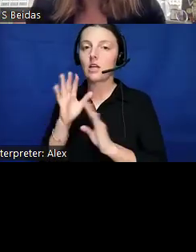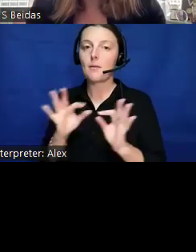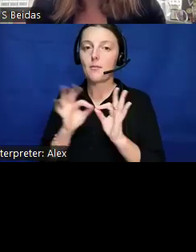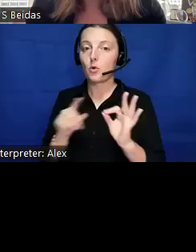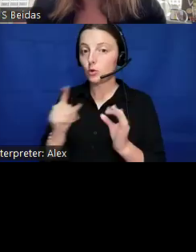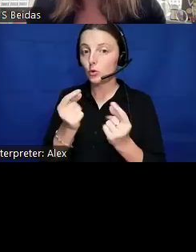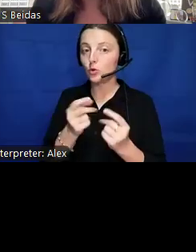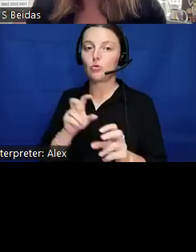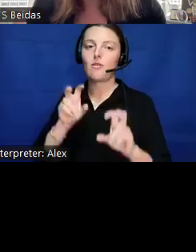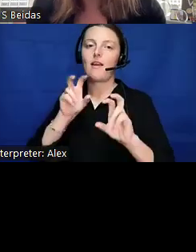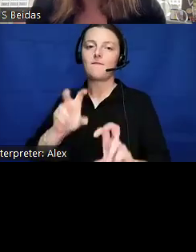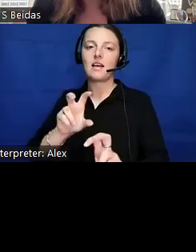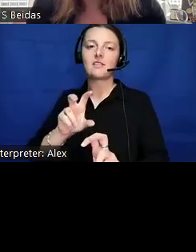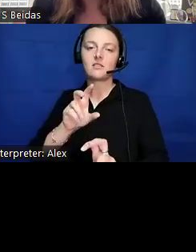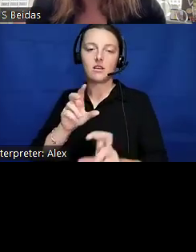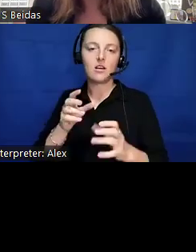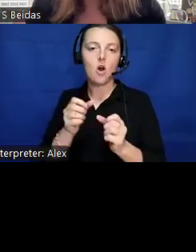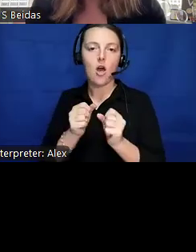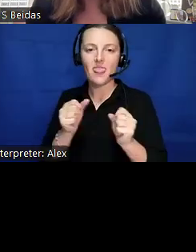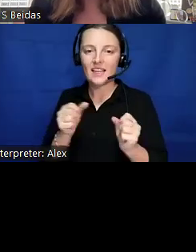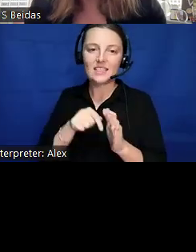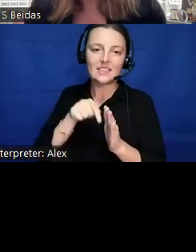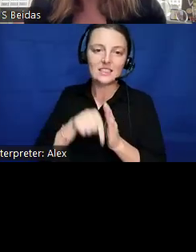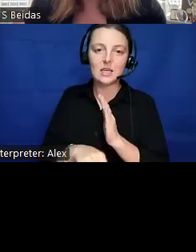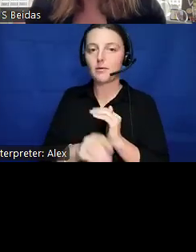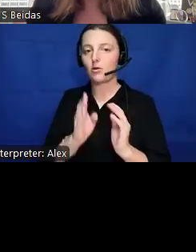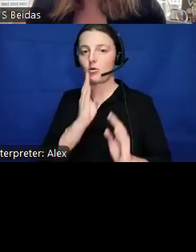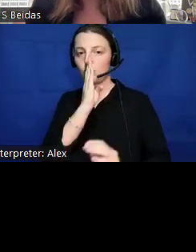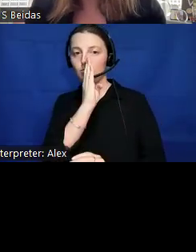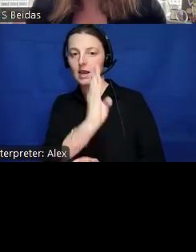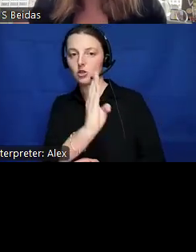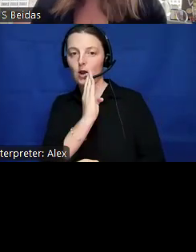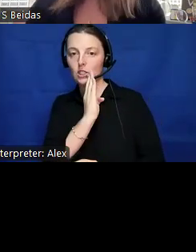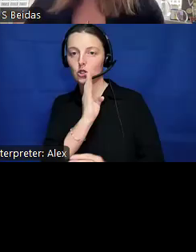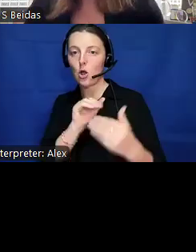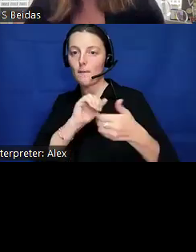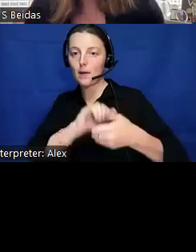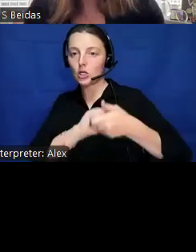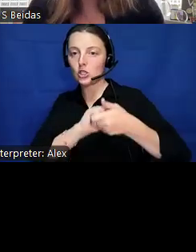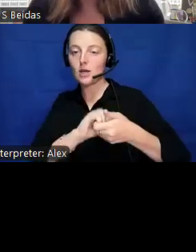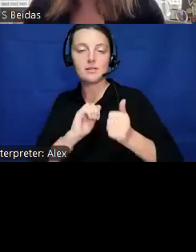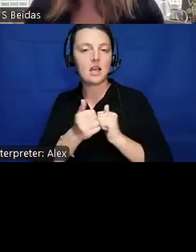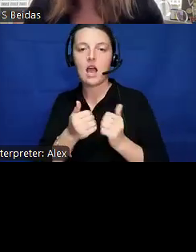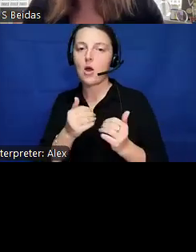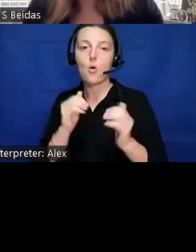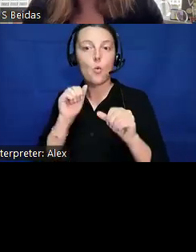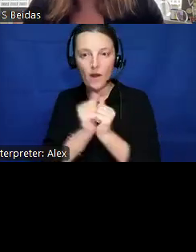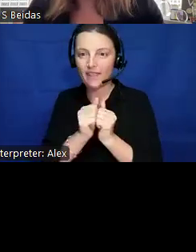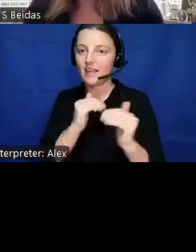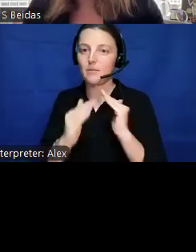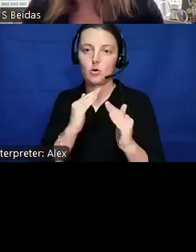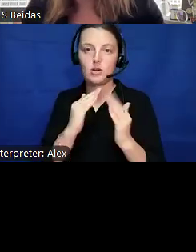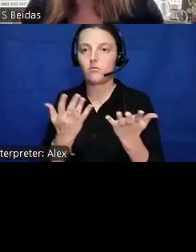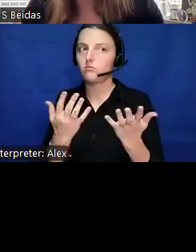is invest in authentic, deep, bi-directional partnerships with community, however you define that. That could be schools, that could be